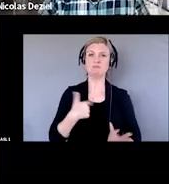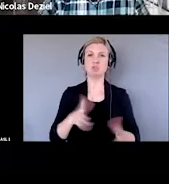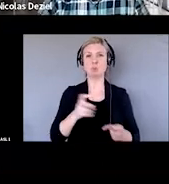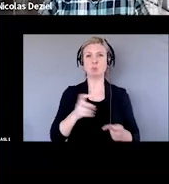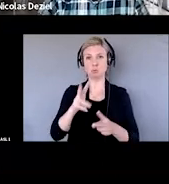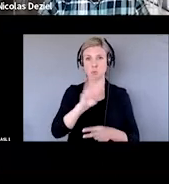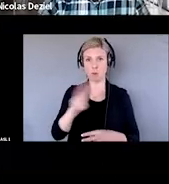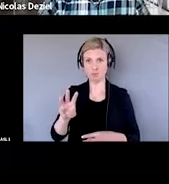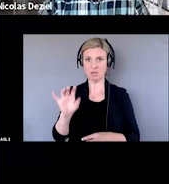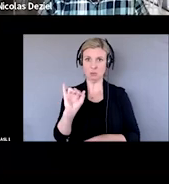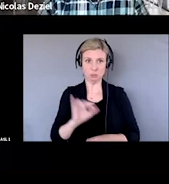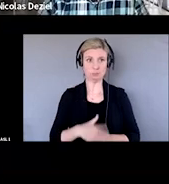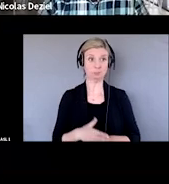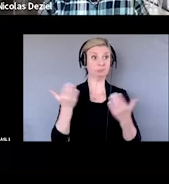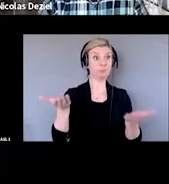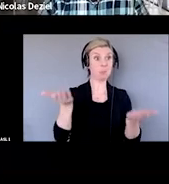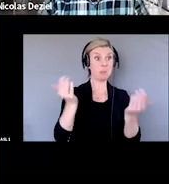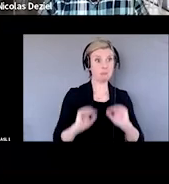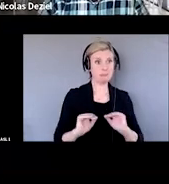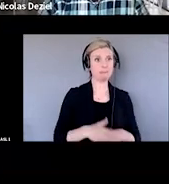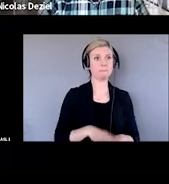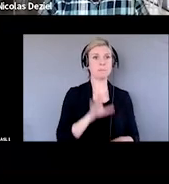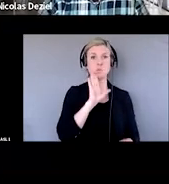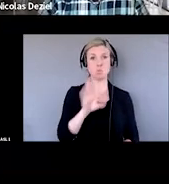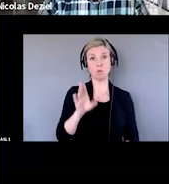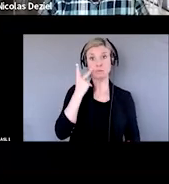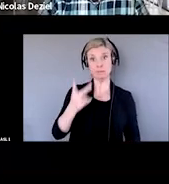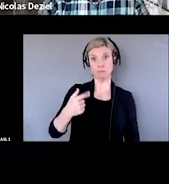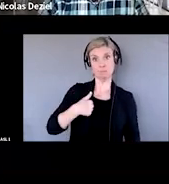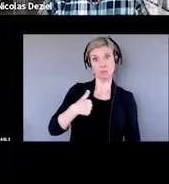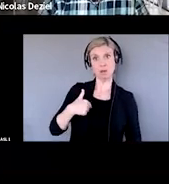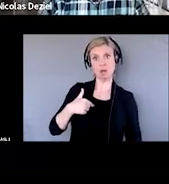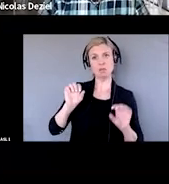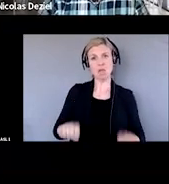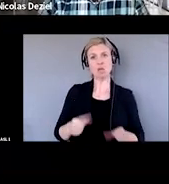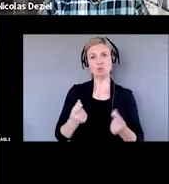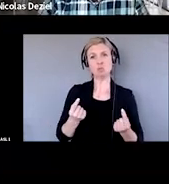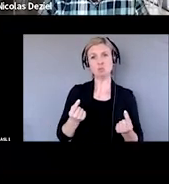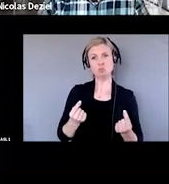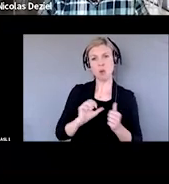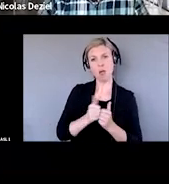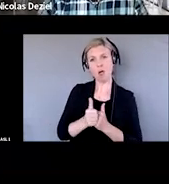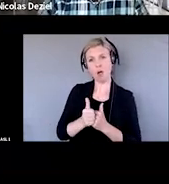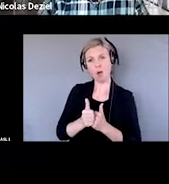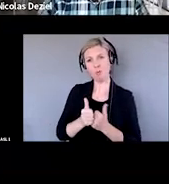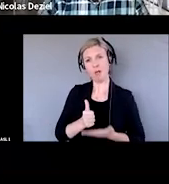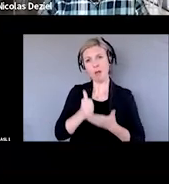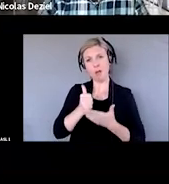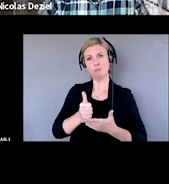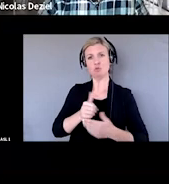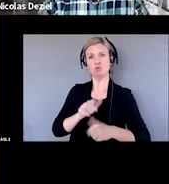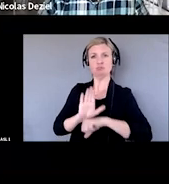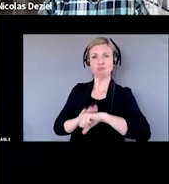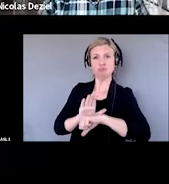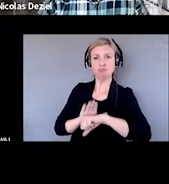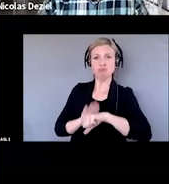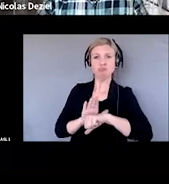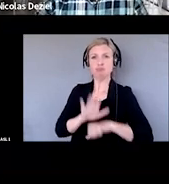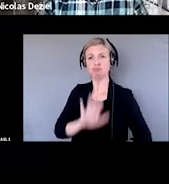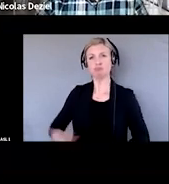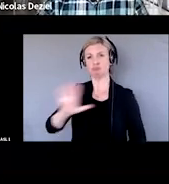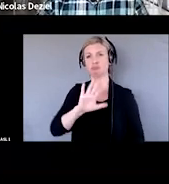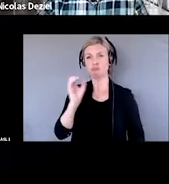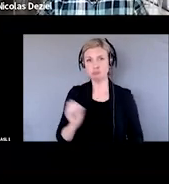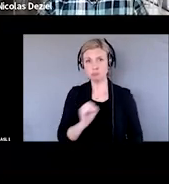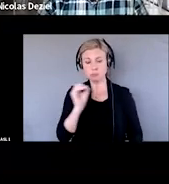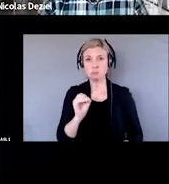as an IP advisor for the Ontario region. I meet with Ontario businesses, entrepreneurs, and I have colleagues